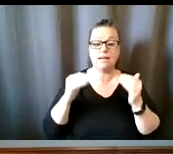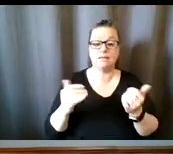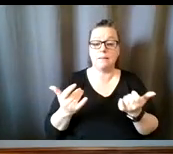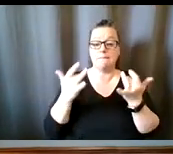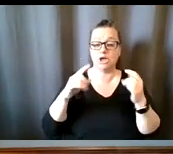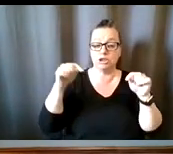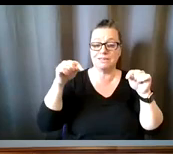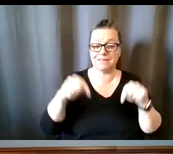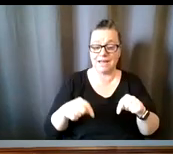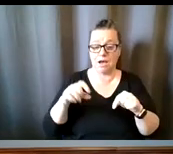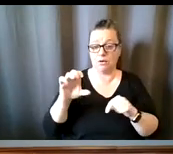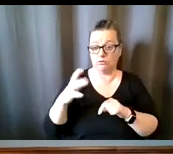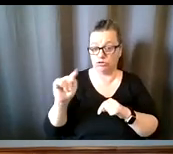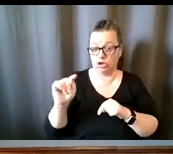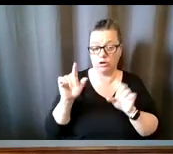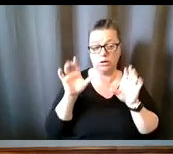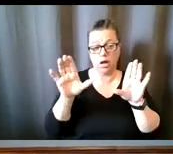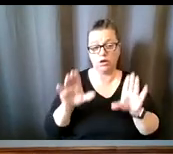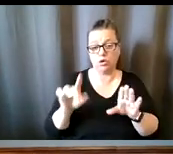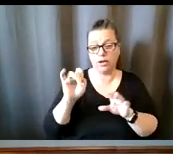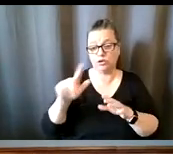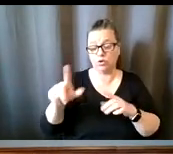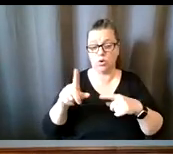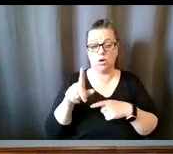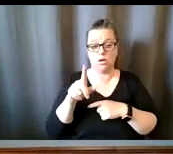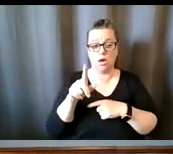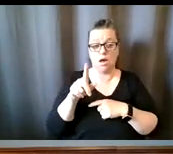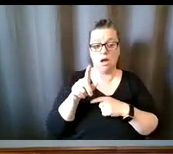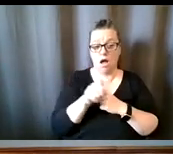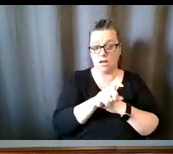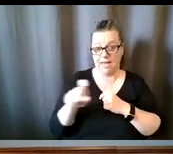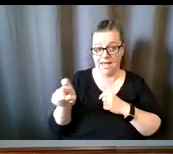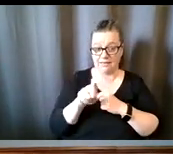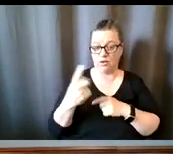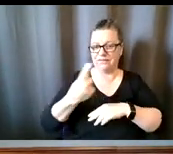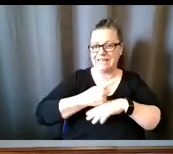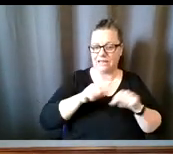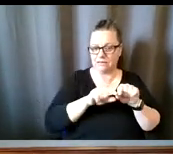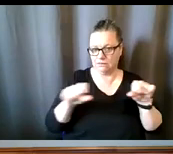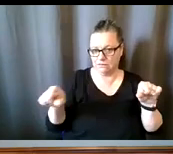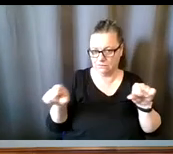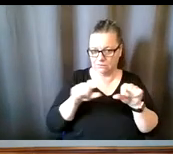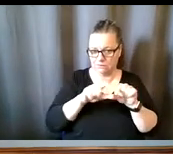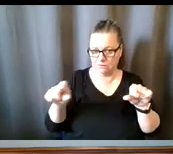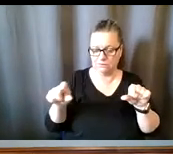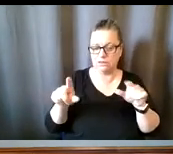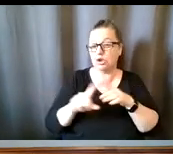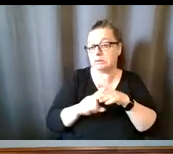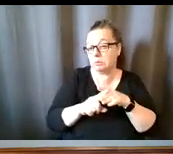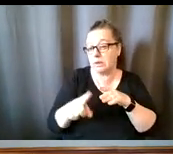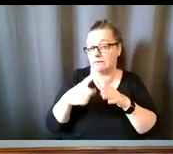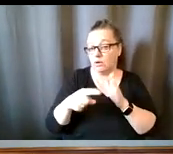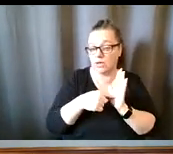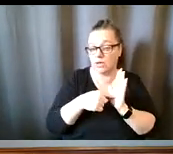charts. This is a great tool. On the x-axis, you put all of the days that you have to get something done, your sprint, for example. On